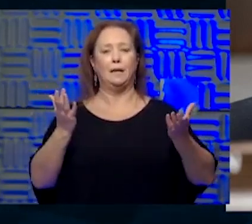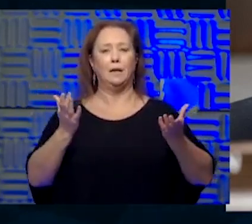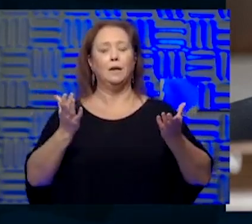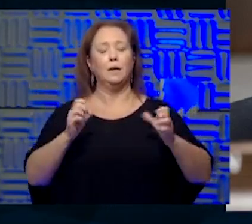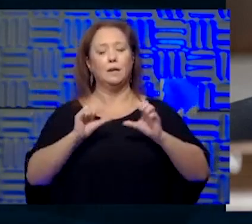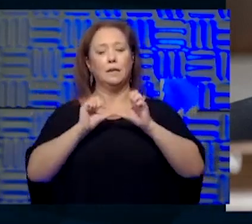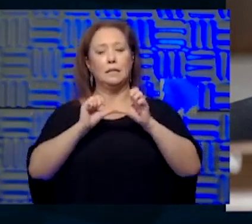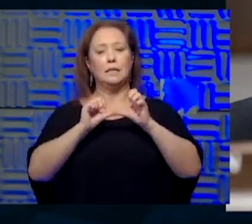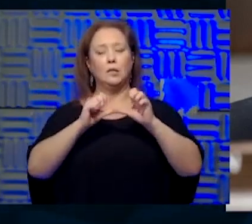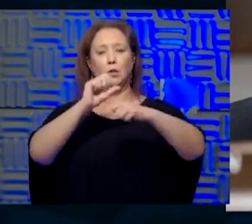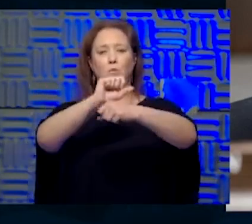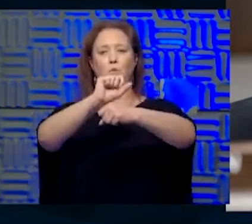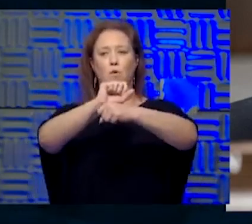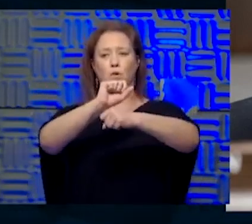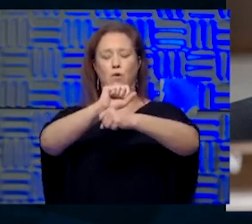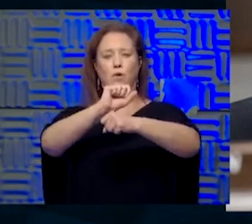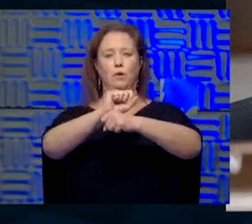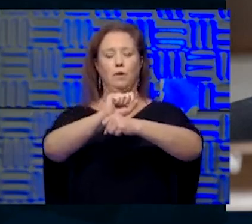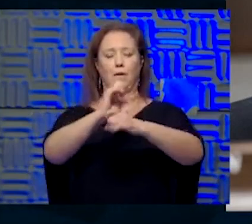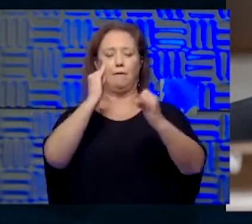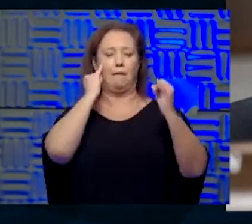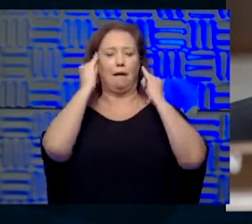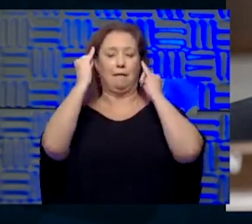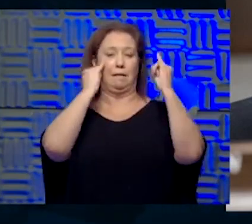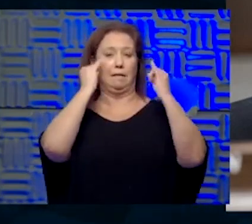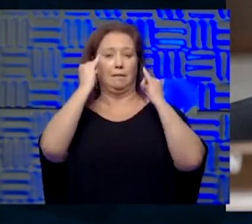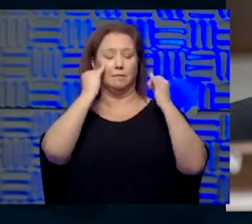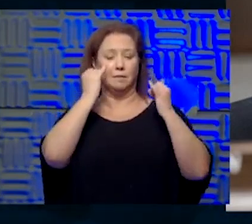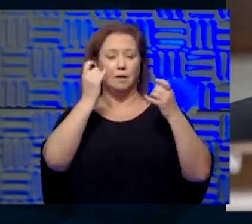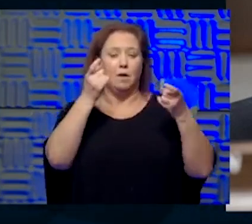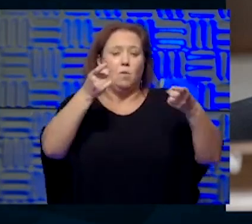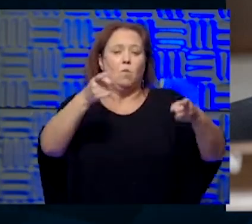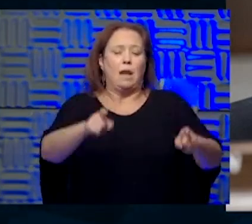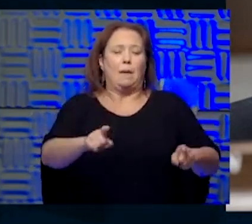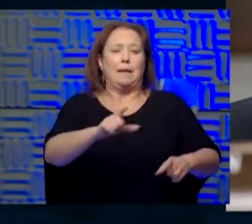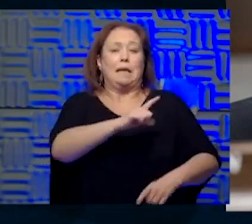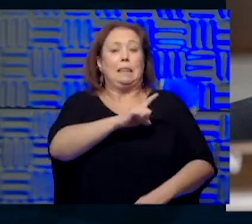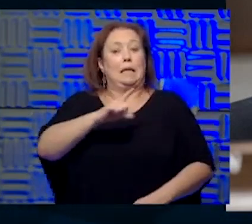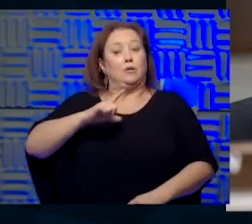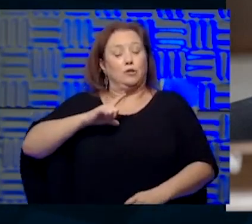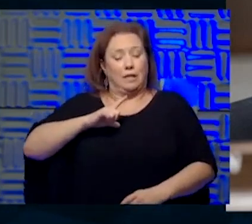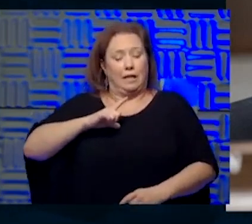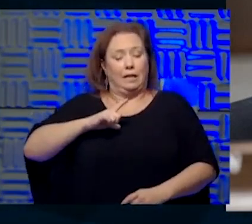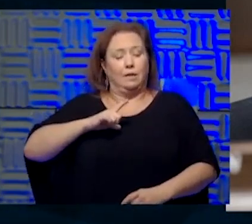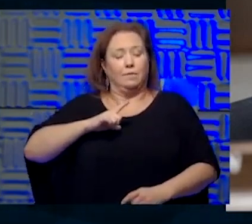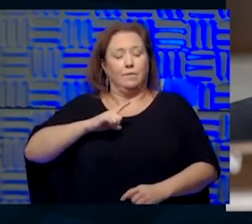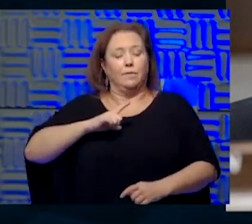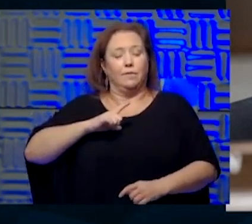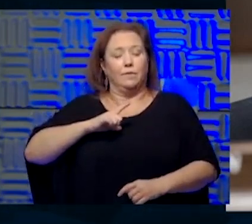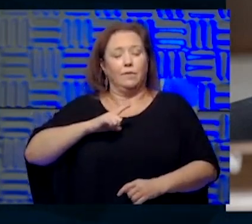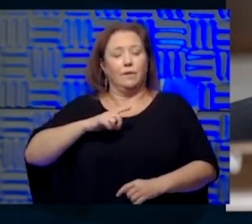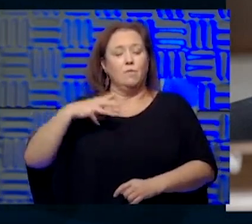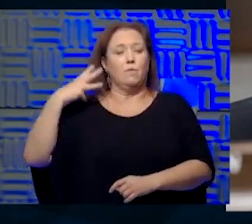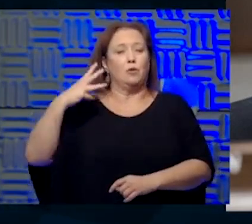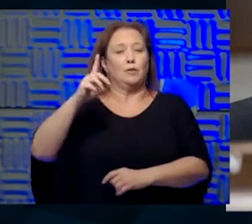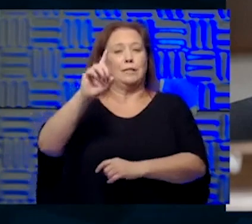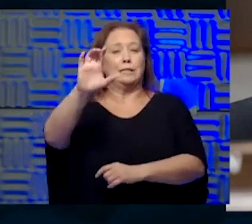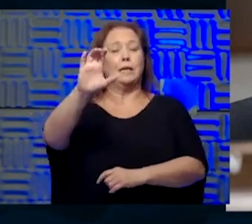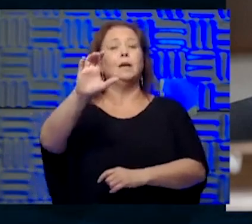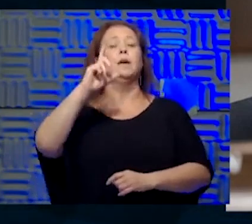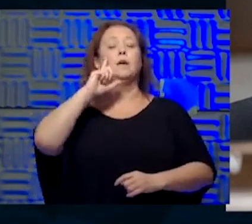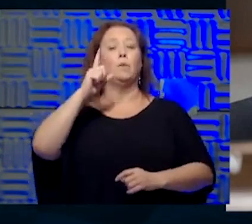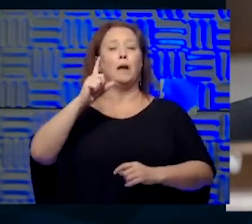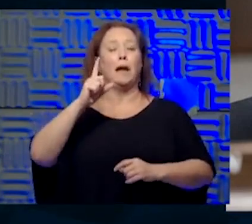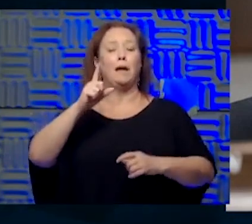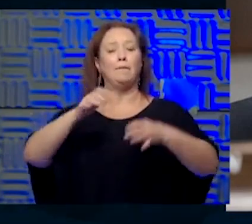continue to work on ideas for what may happen legislatively next in the nation's capital. We continue to have oversight